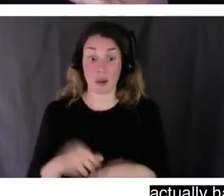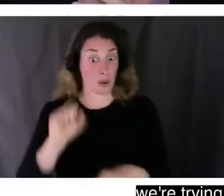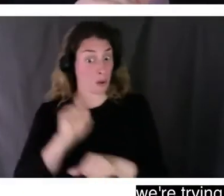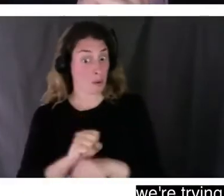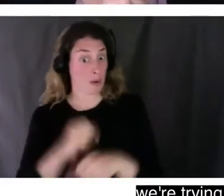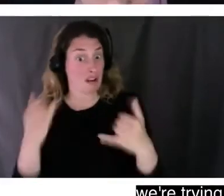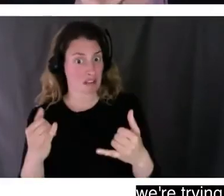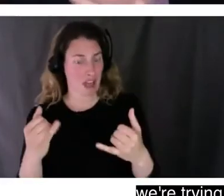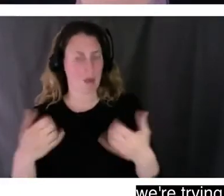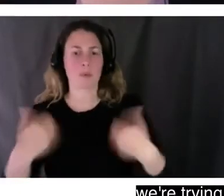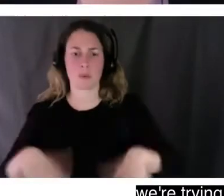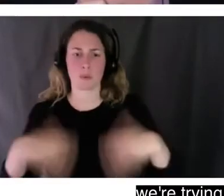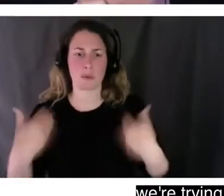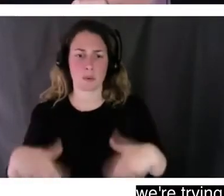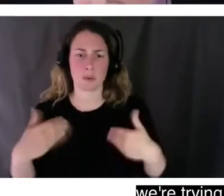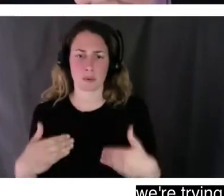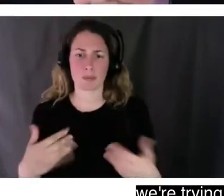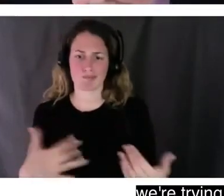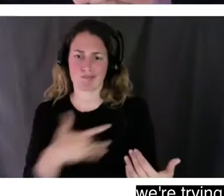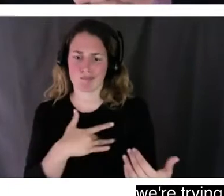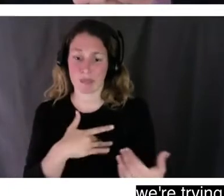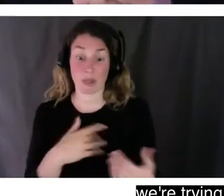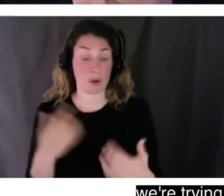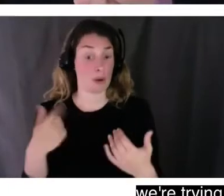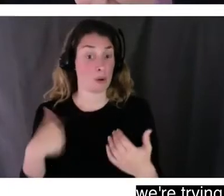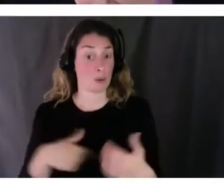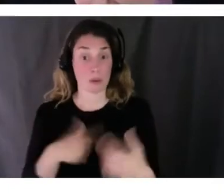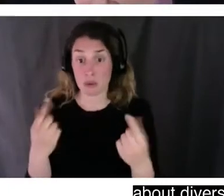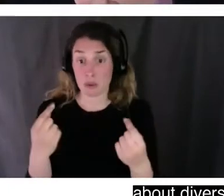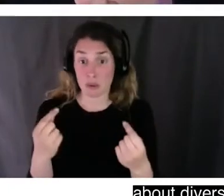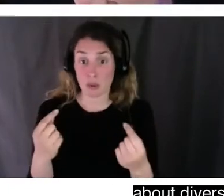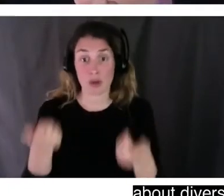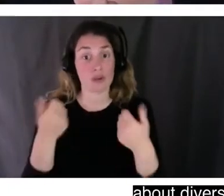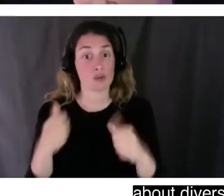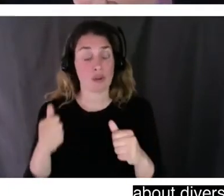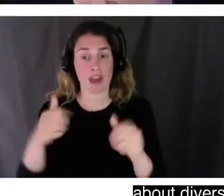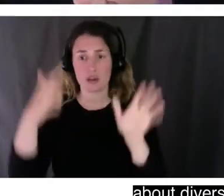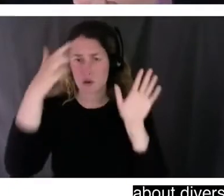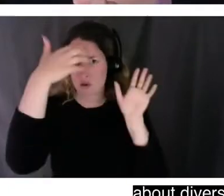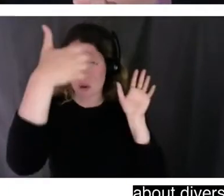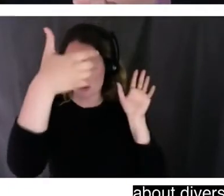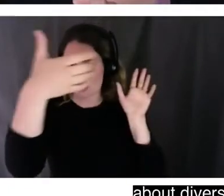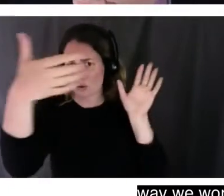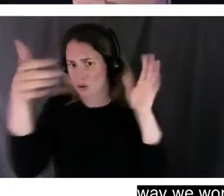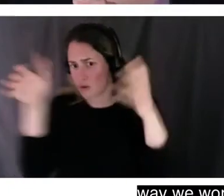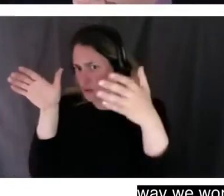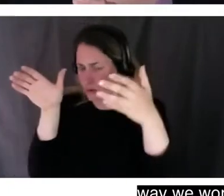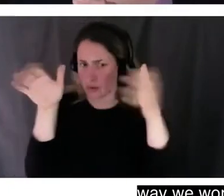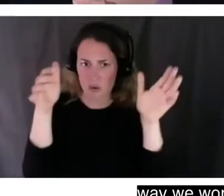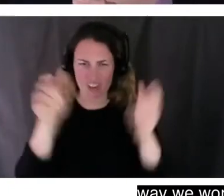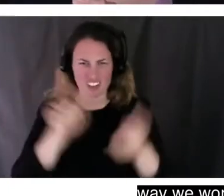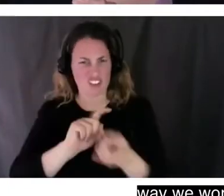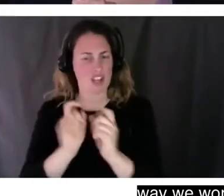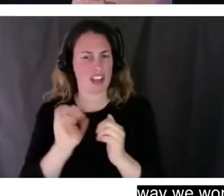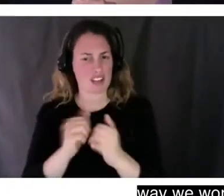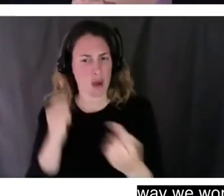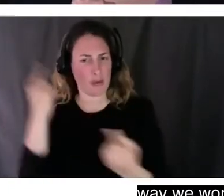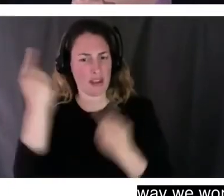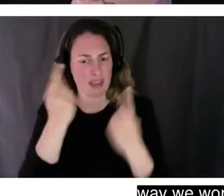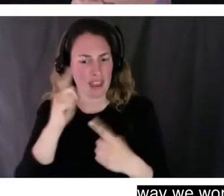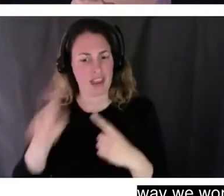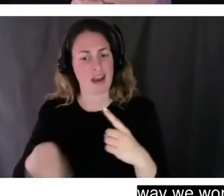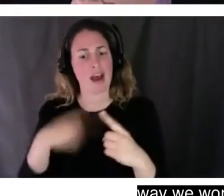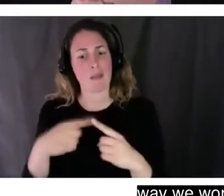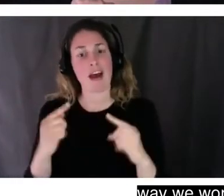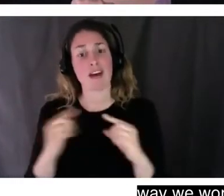You know, we're trying to change the way that we think about diversity and inclusion, change the way we work towards it.